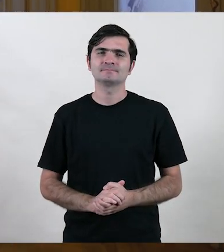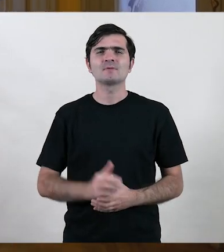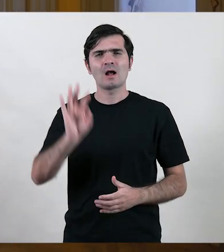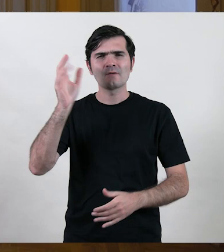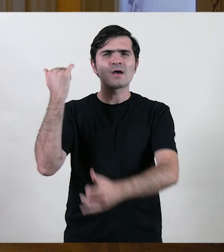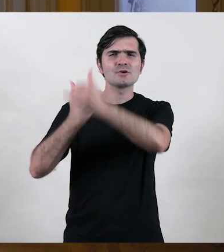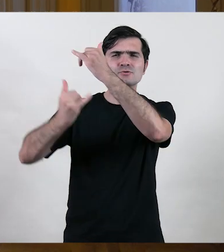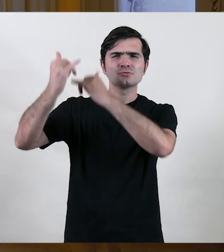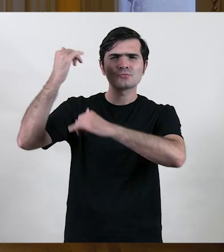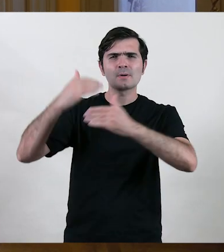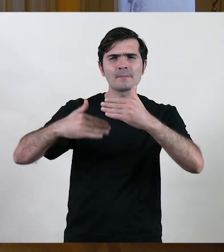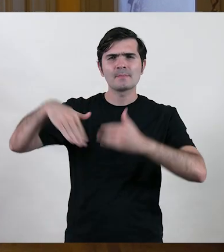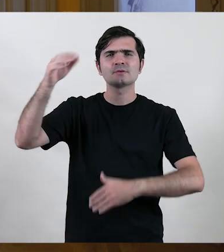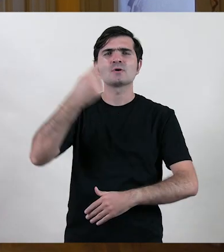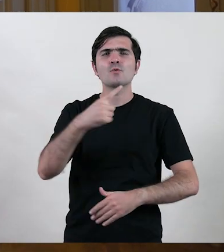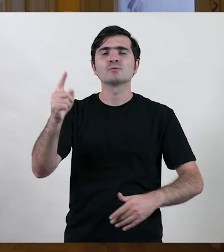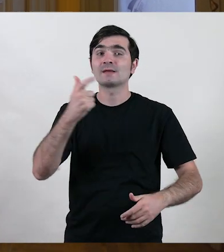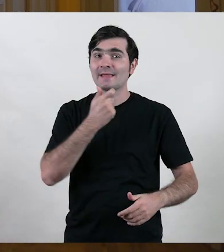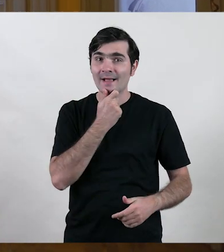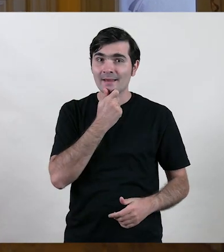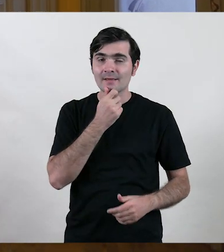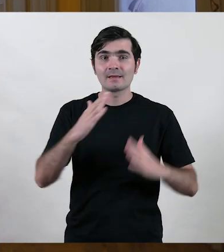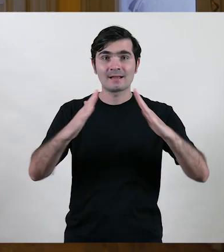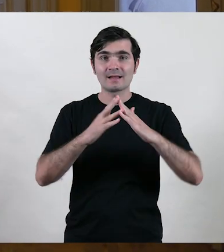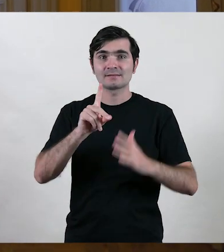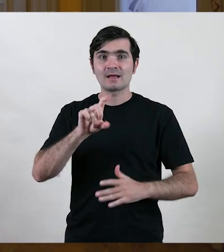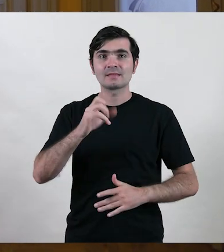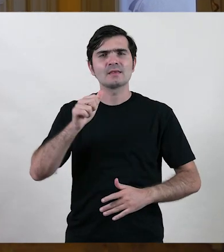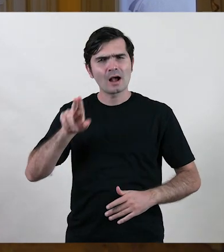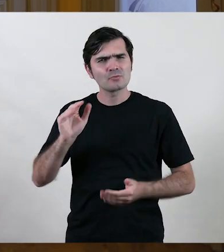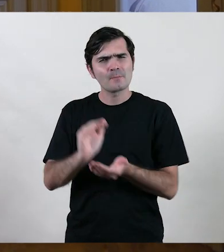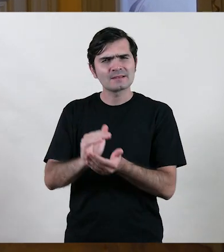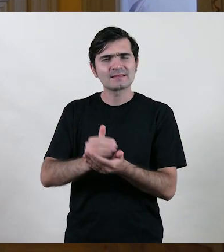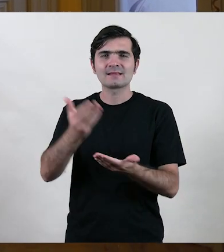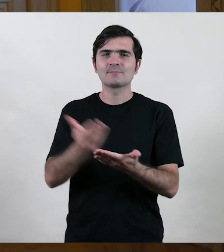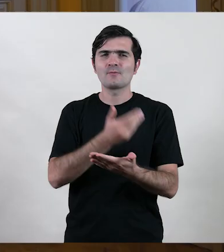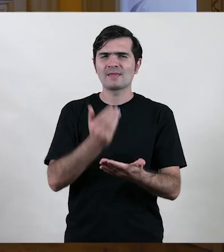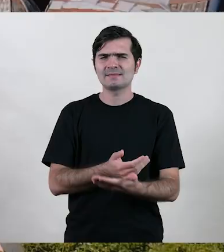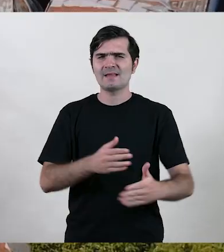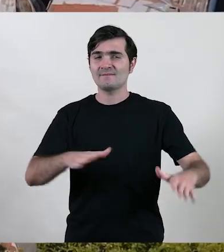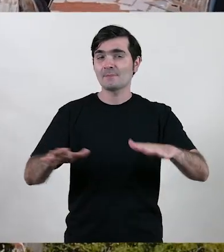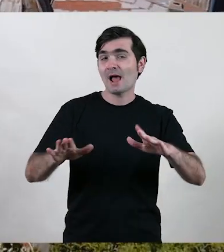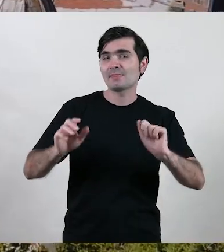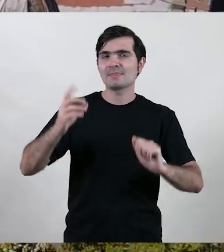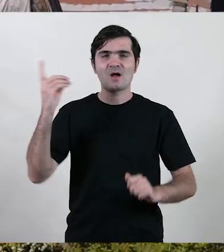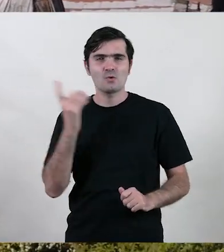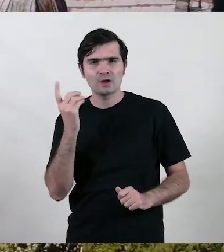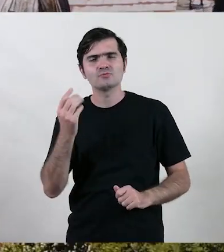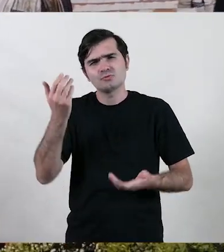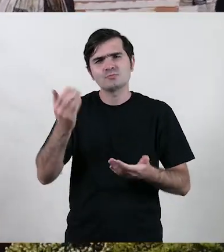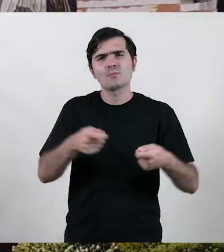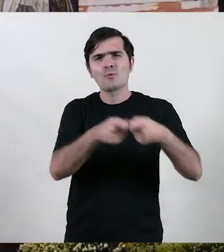With a history spanning over a century, the Dianu House preserves the vibrant story of the city and its